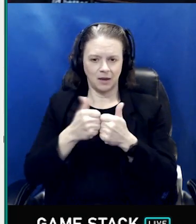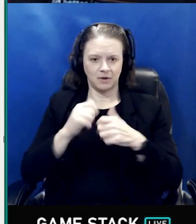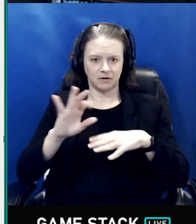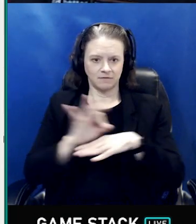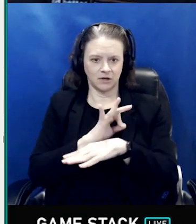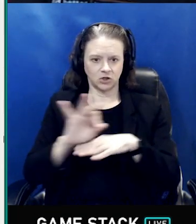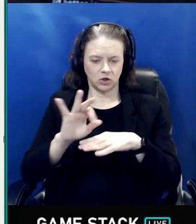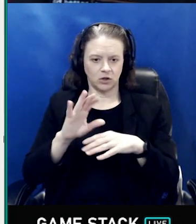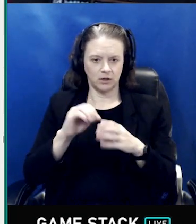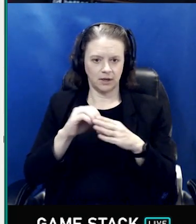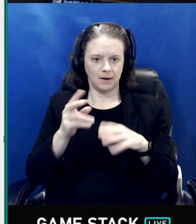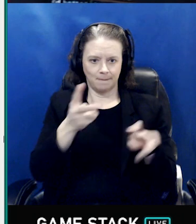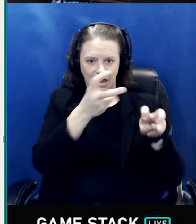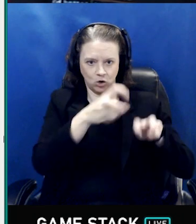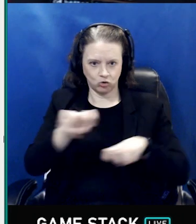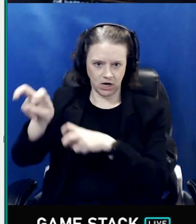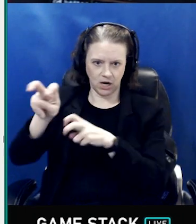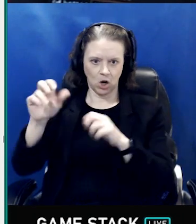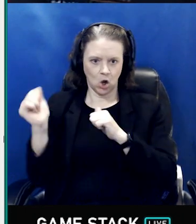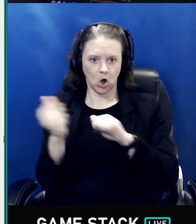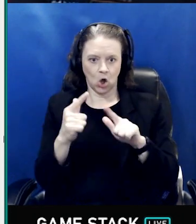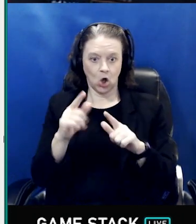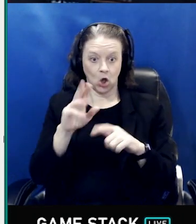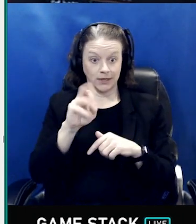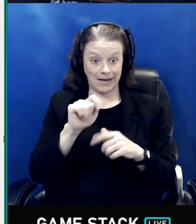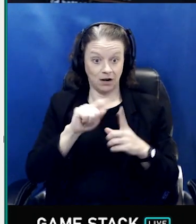old infrastructure from on-prem to Azure.